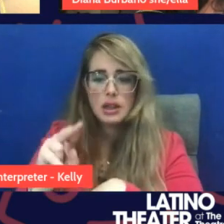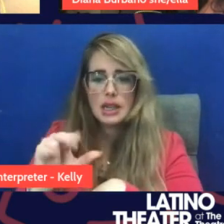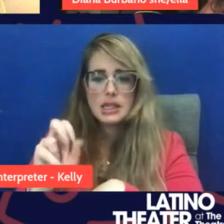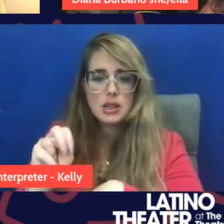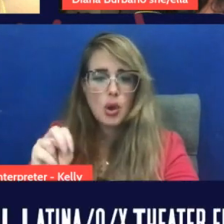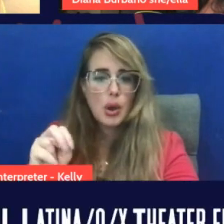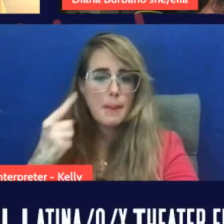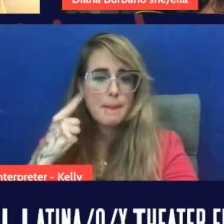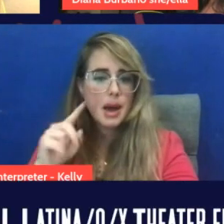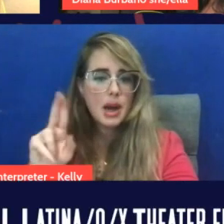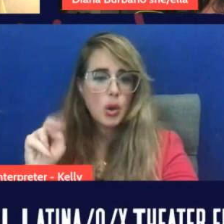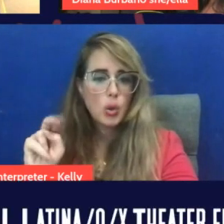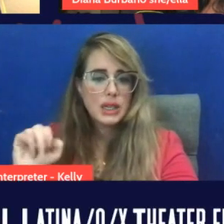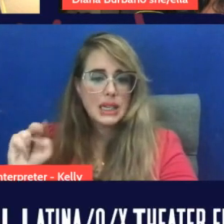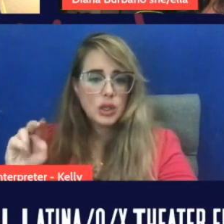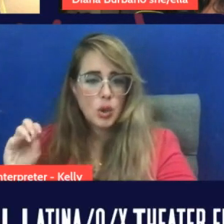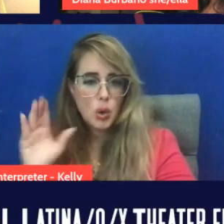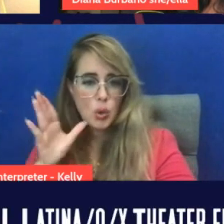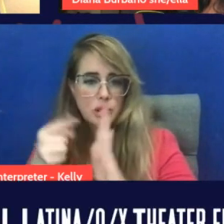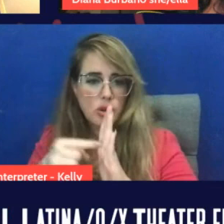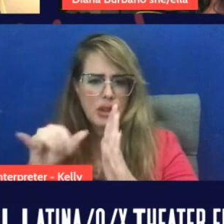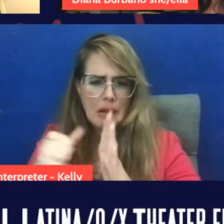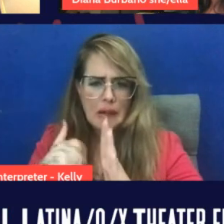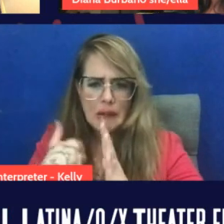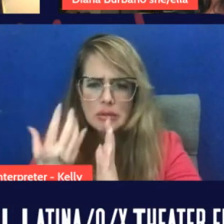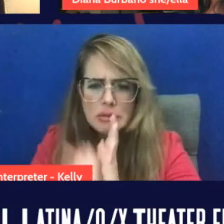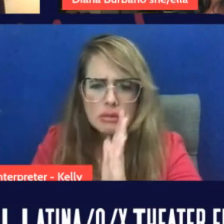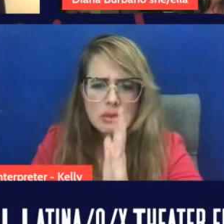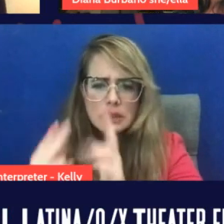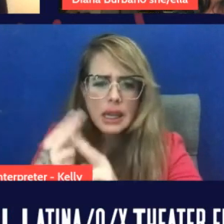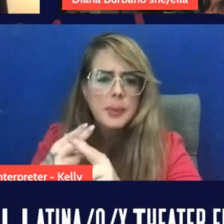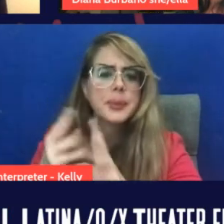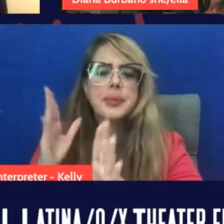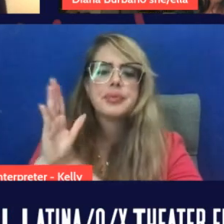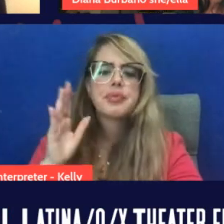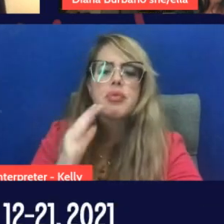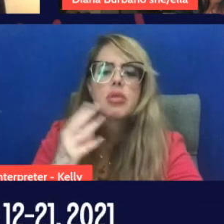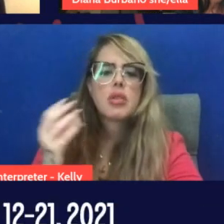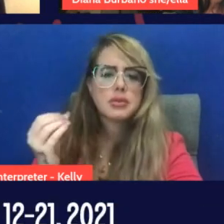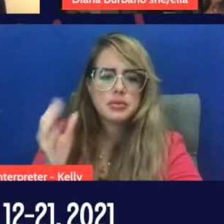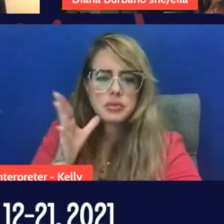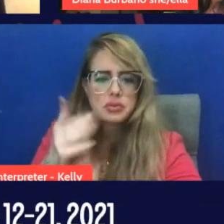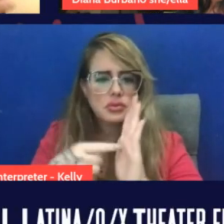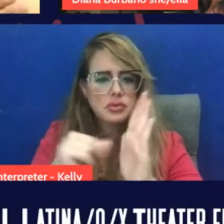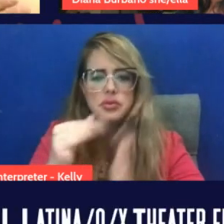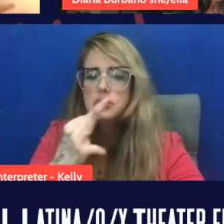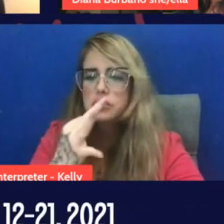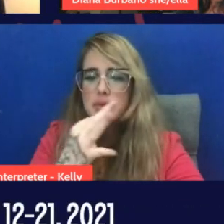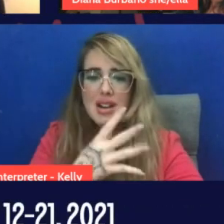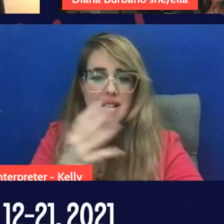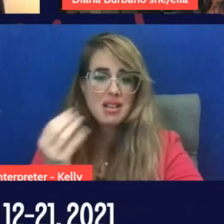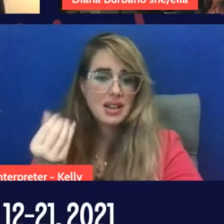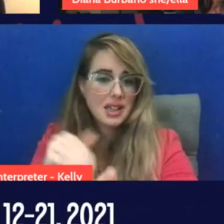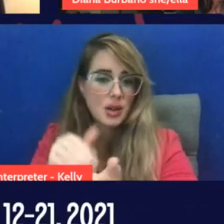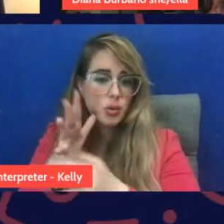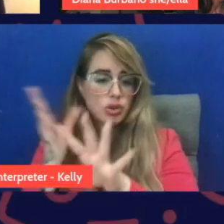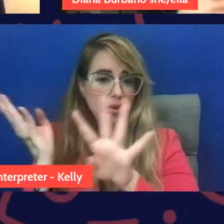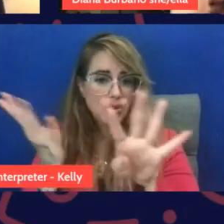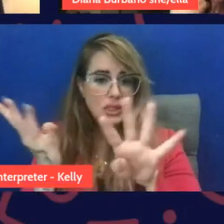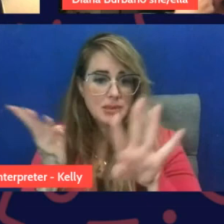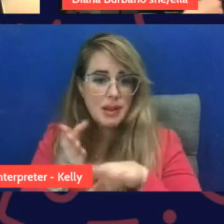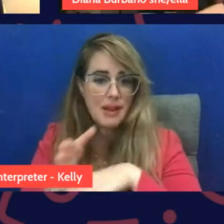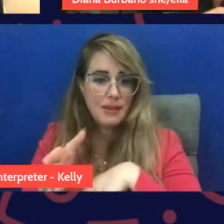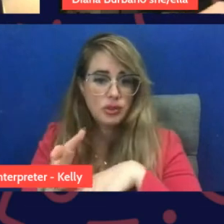Niño. Oh my God, I lost the name there, Eddie. So check that out. And again, things are streaming